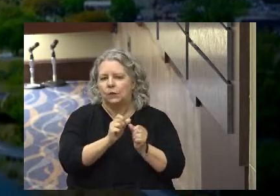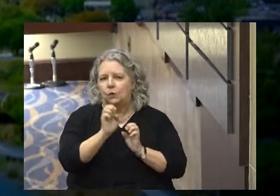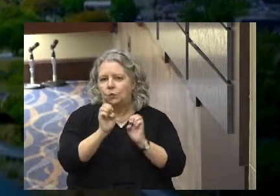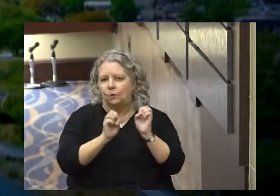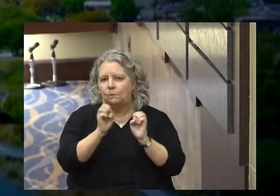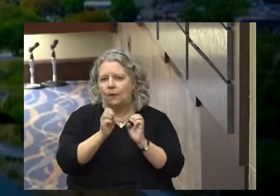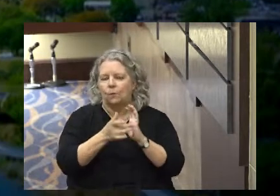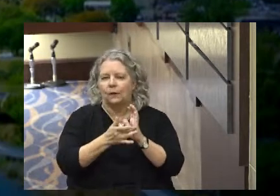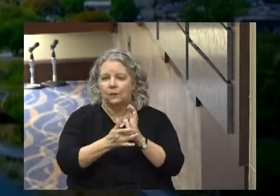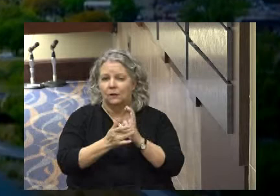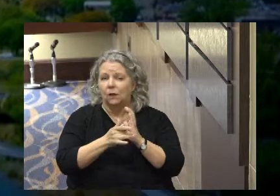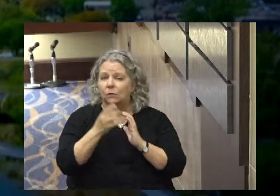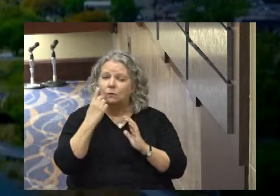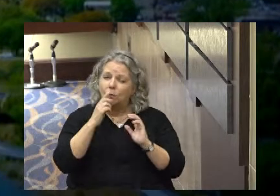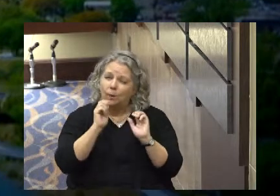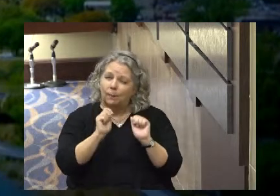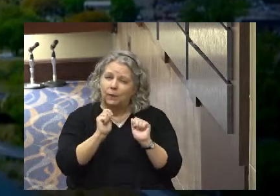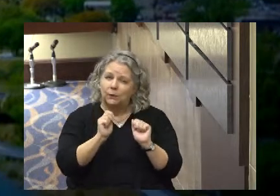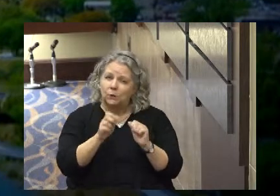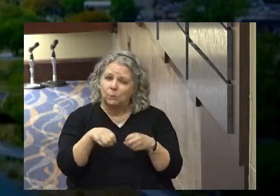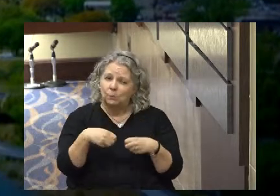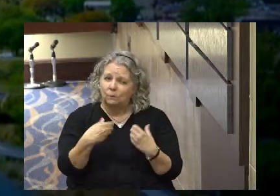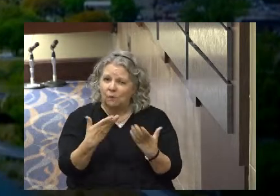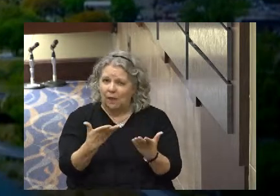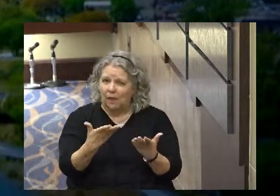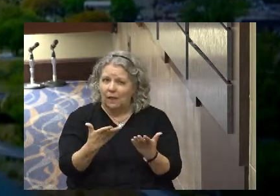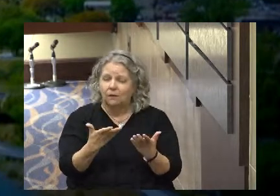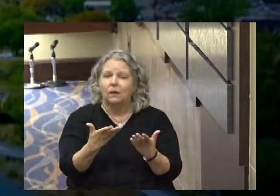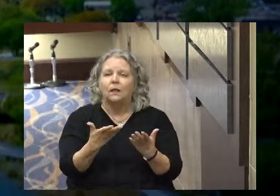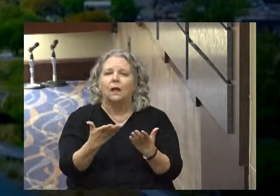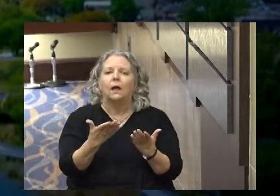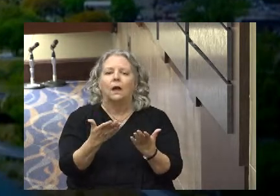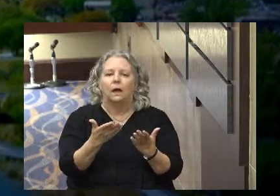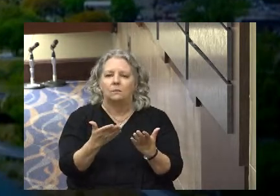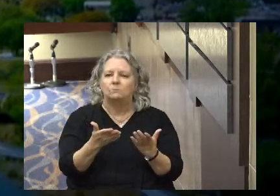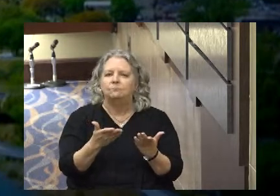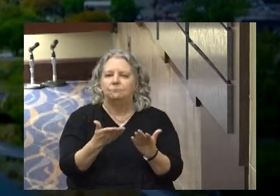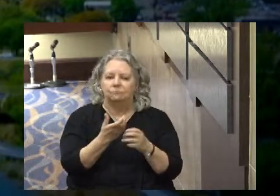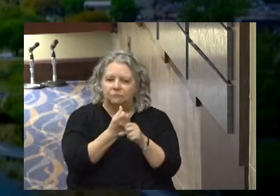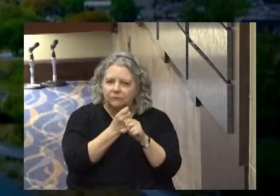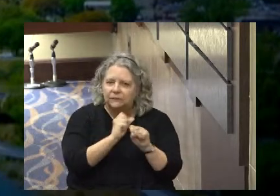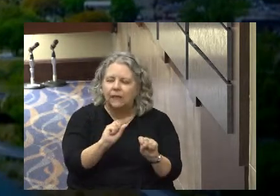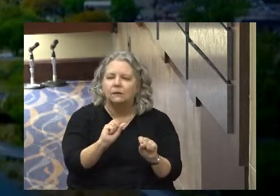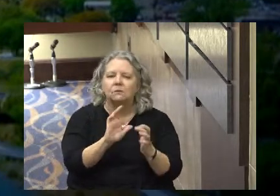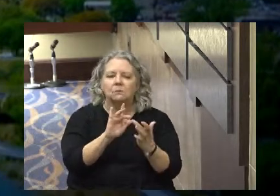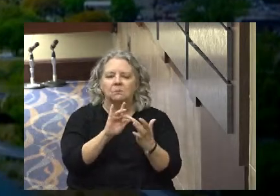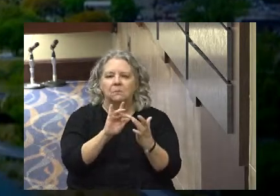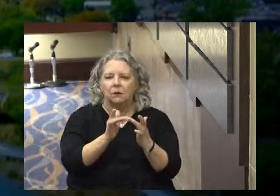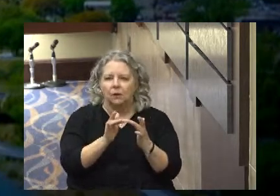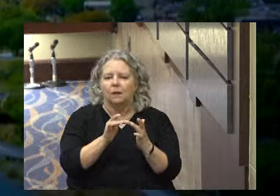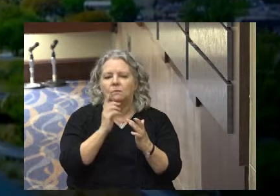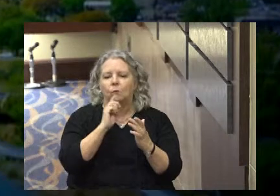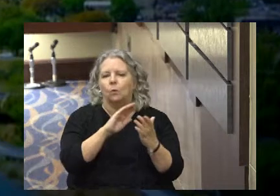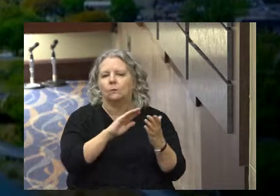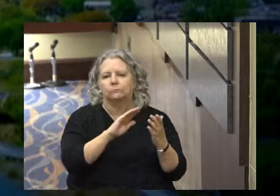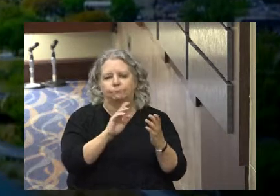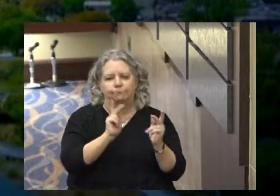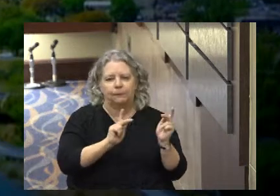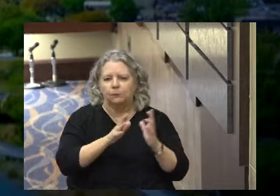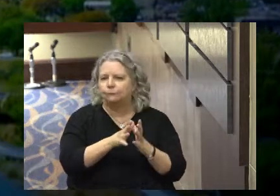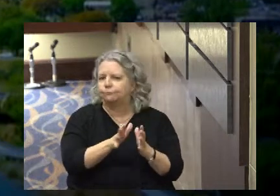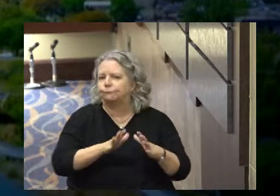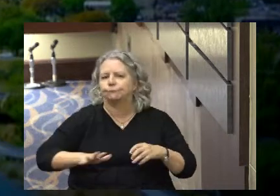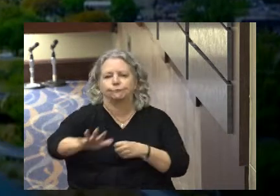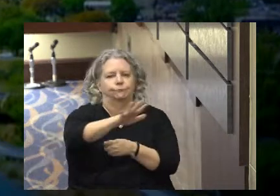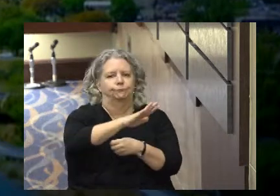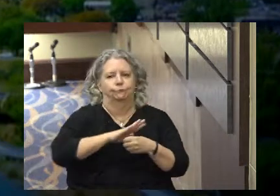ability to provide reliable and secure high-speed bandwidth for community use. When you're thinking of students that might need to